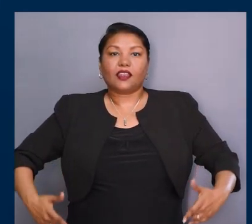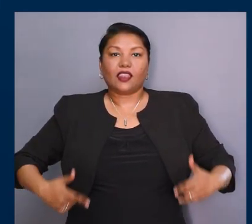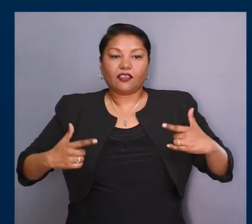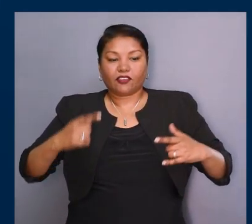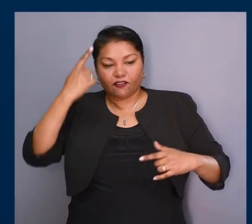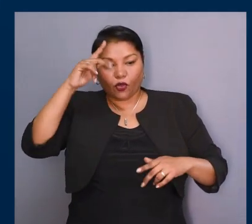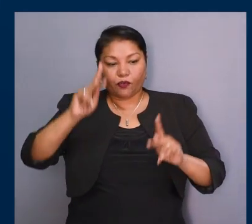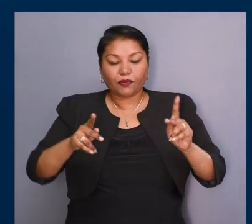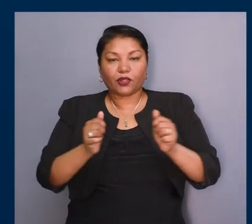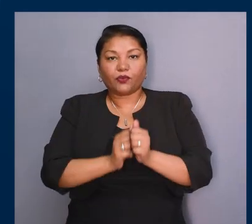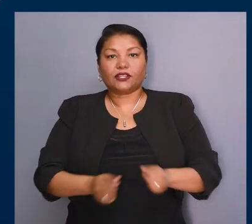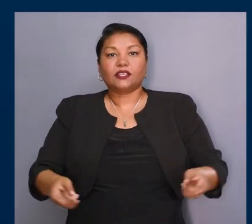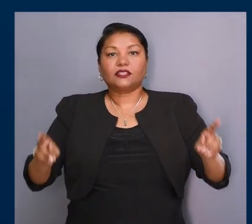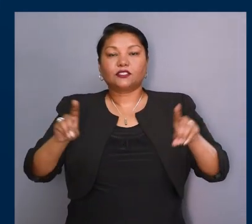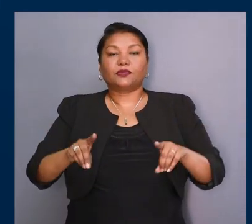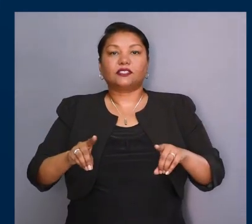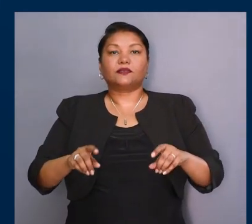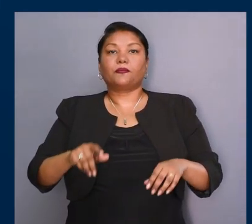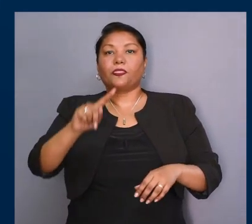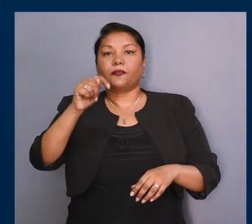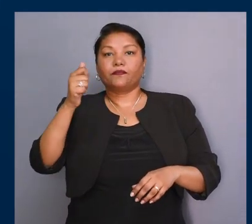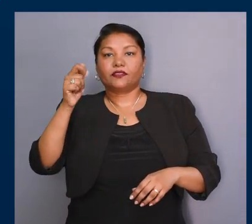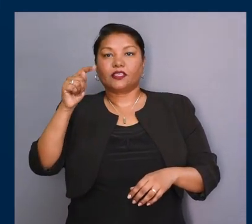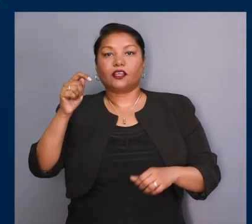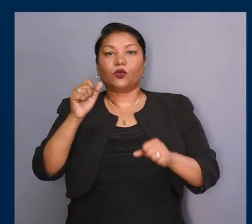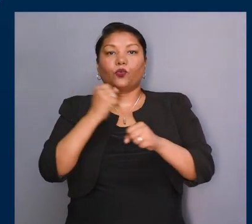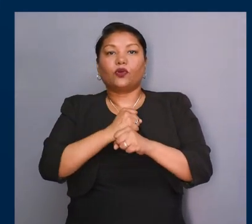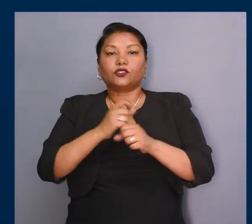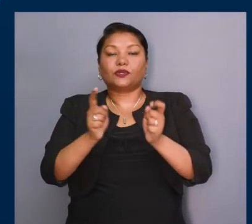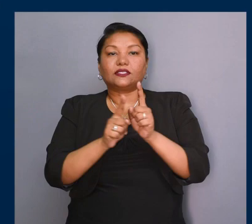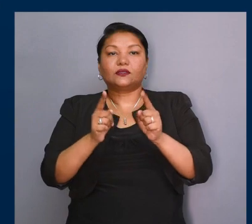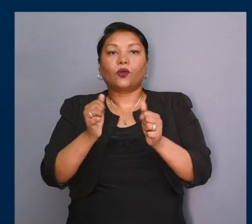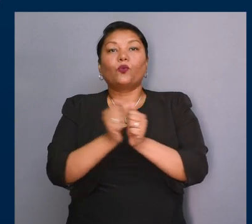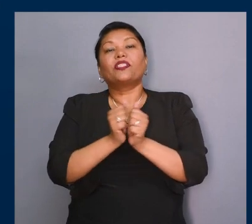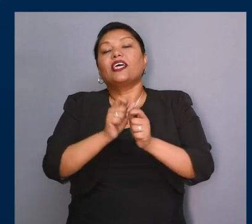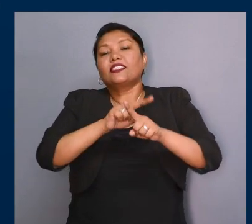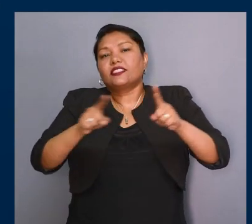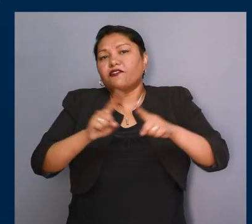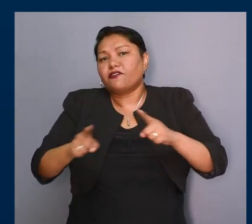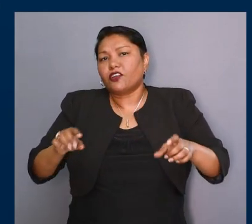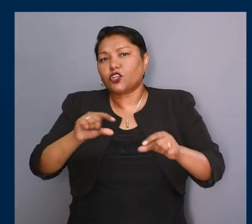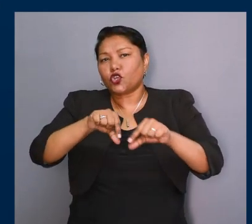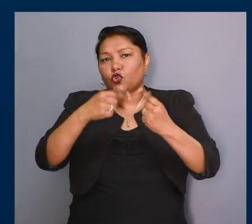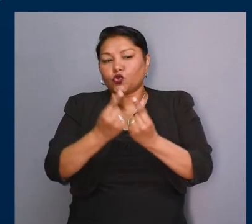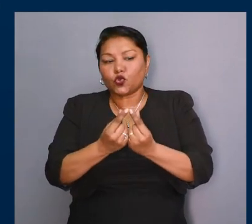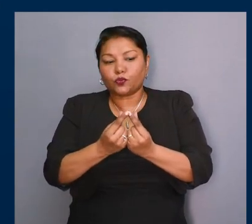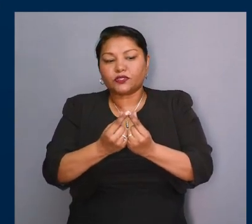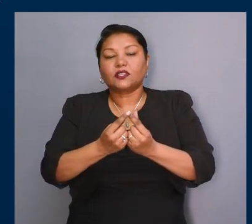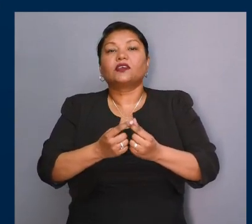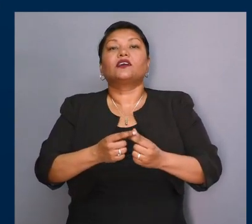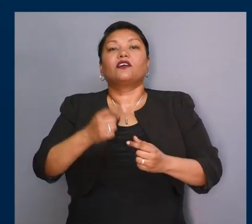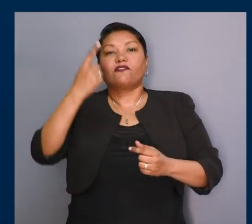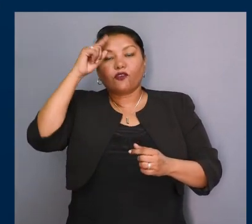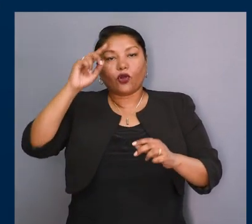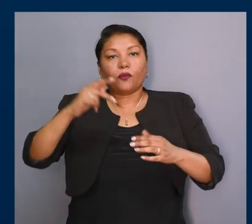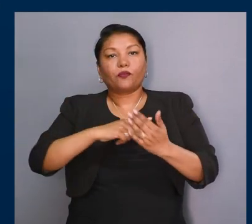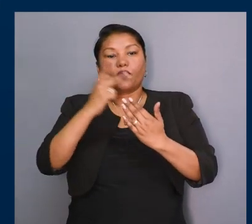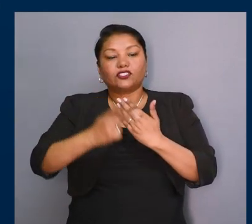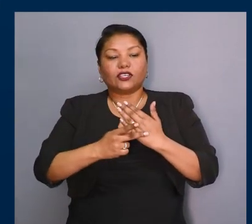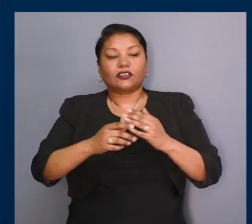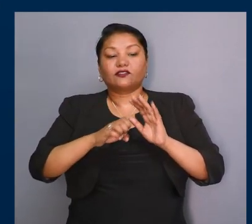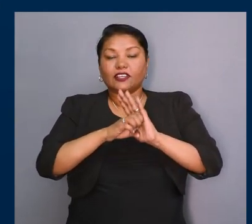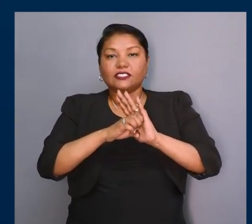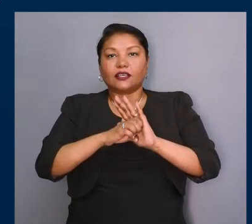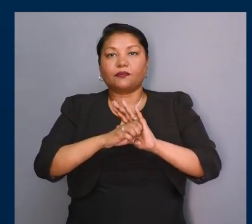has collaborated with a number of organizations to ensure the effective implementation of this initiative. Such